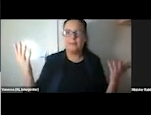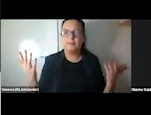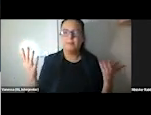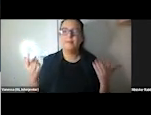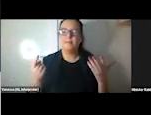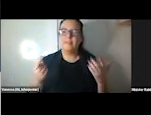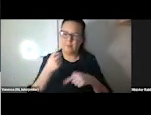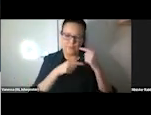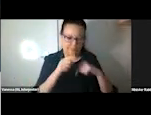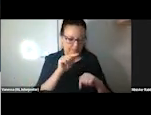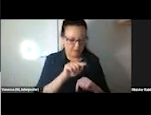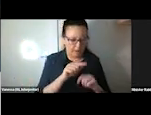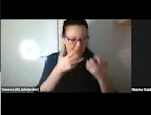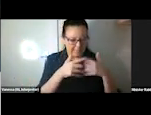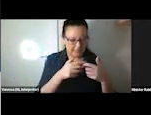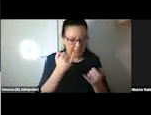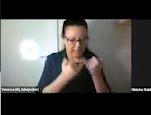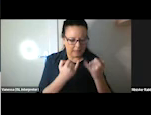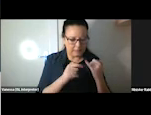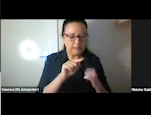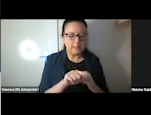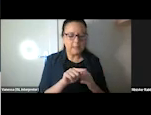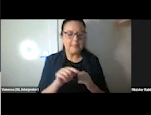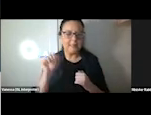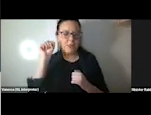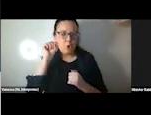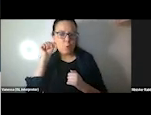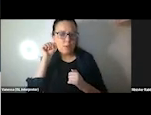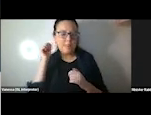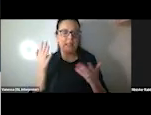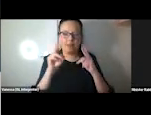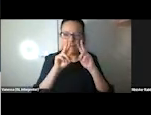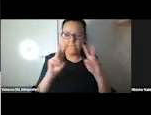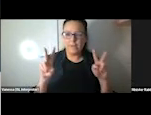details for the levels of lighting, for acoustics, visual contrast, and so on.